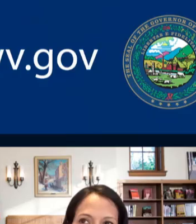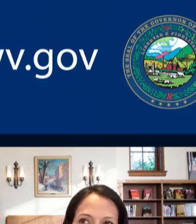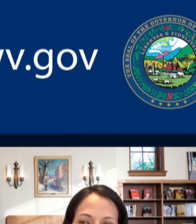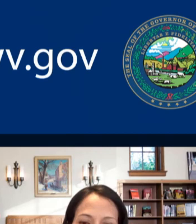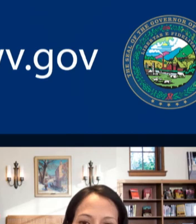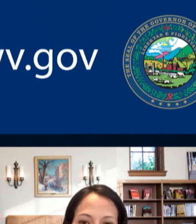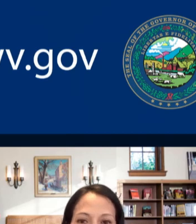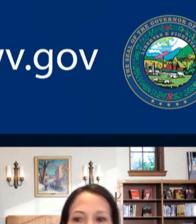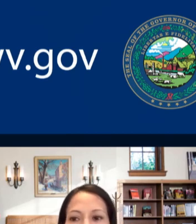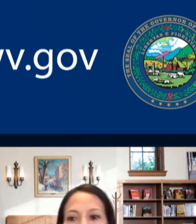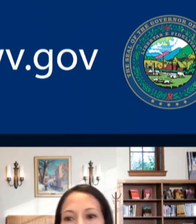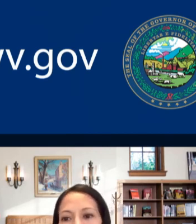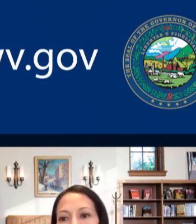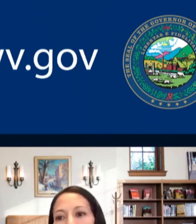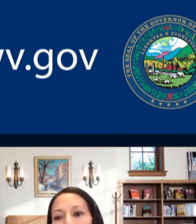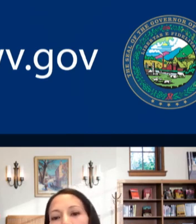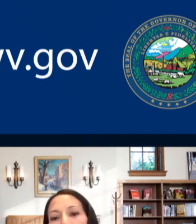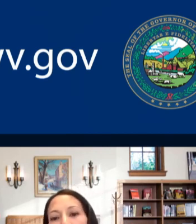I think